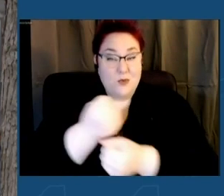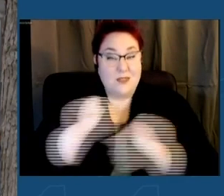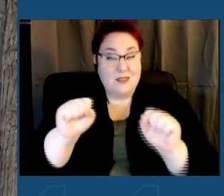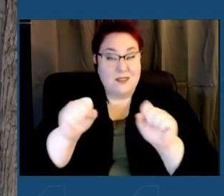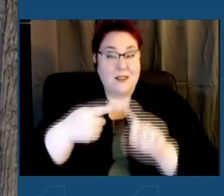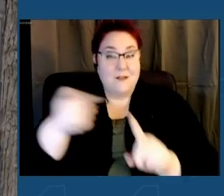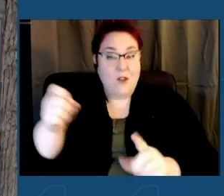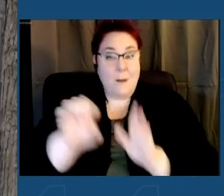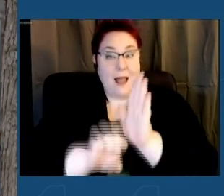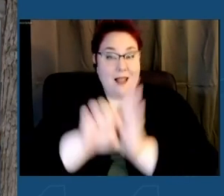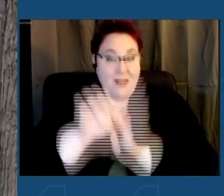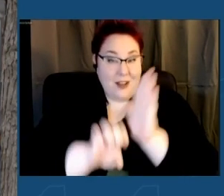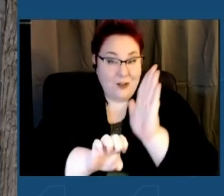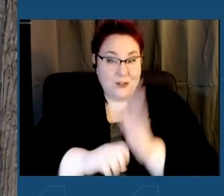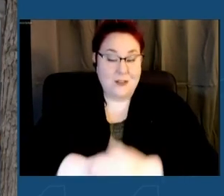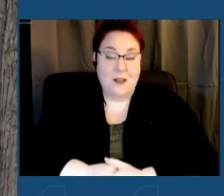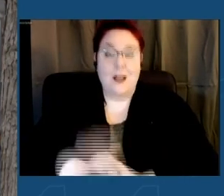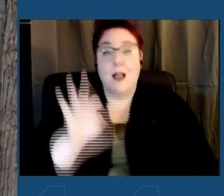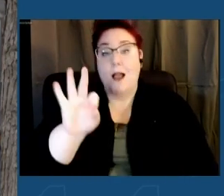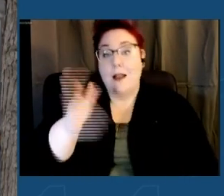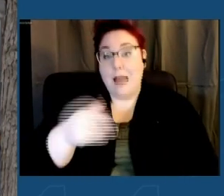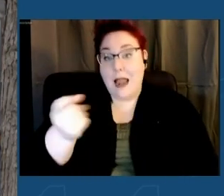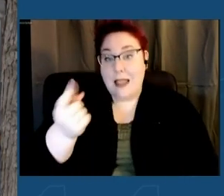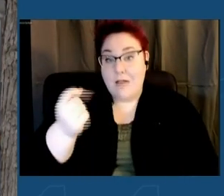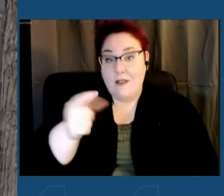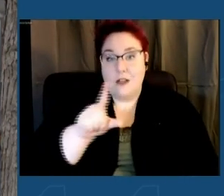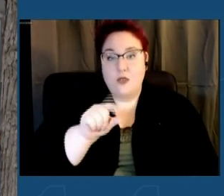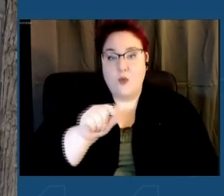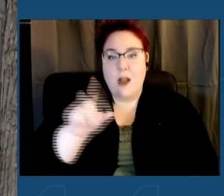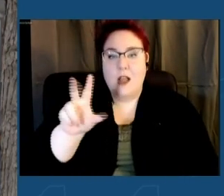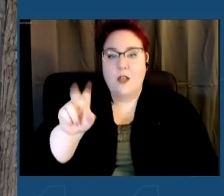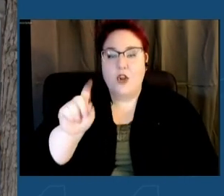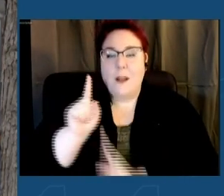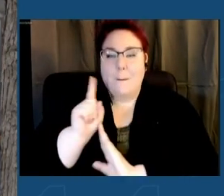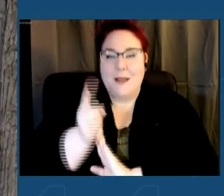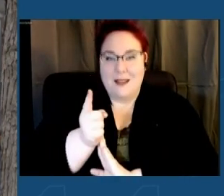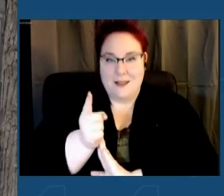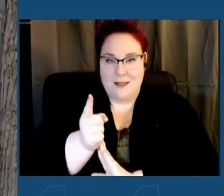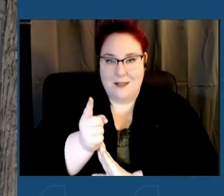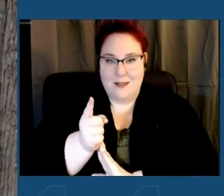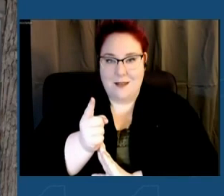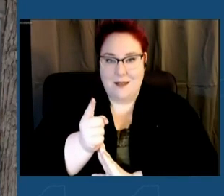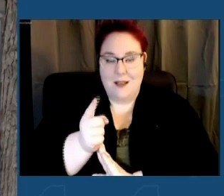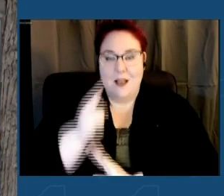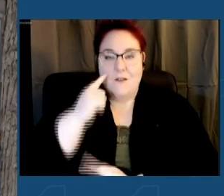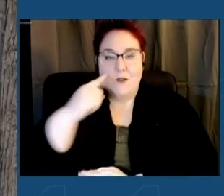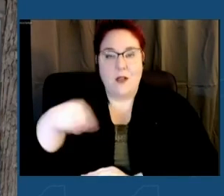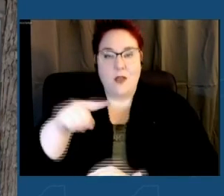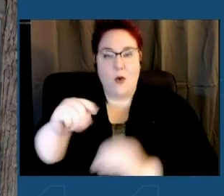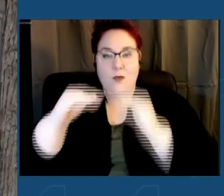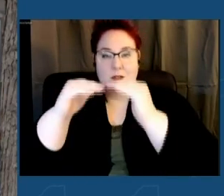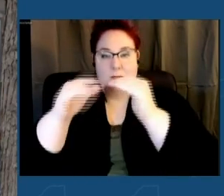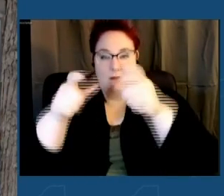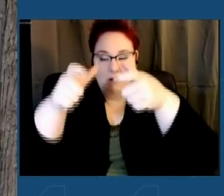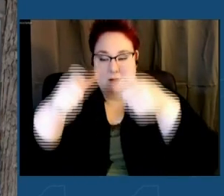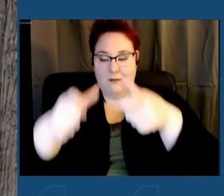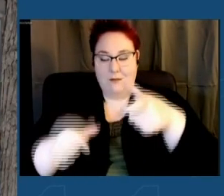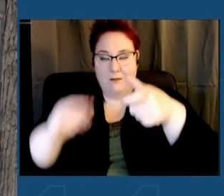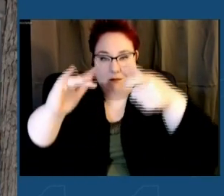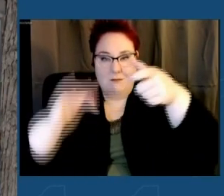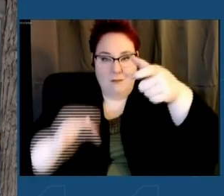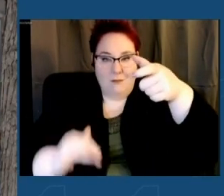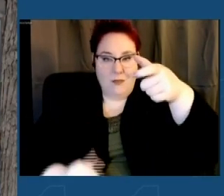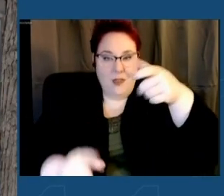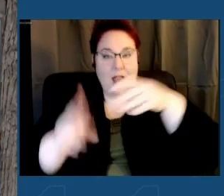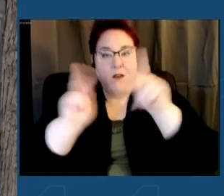On 9/11, it took between 20 and 30 minutes for those below the strike zone of the plane to get out of the Trade